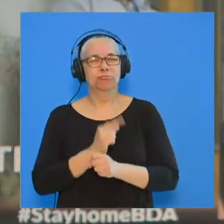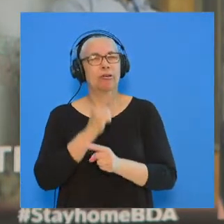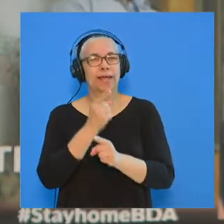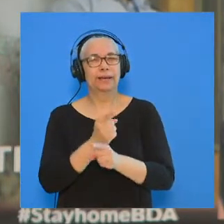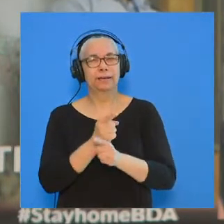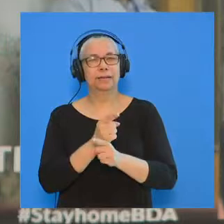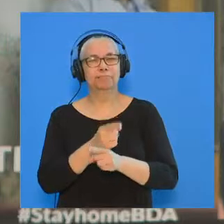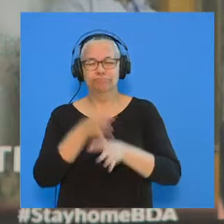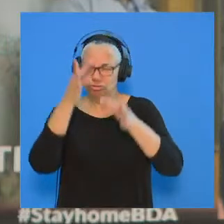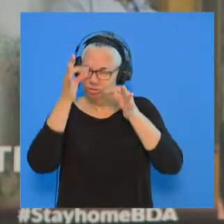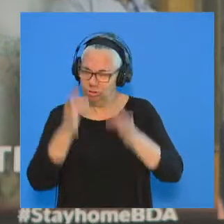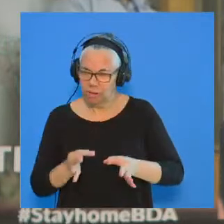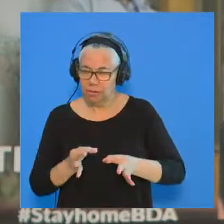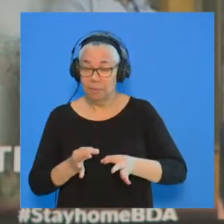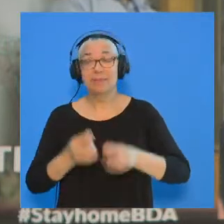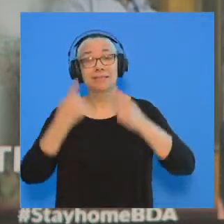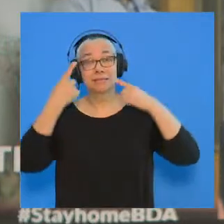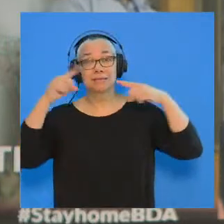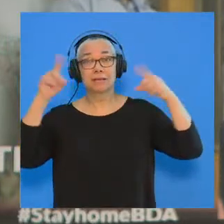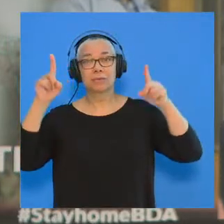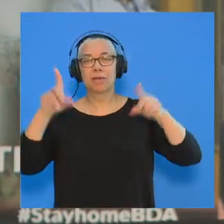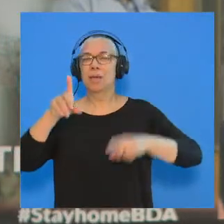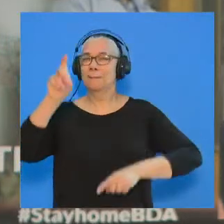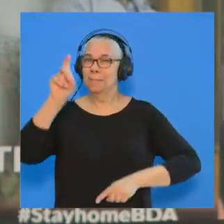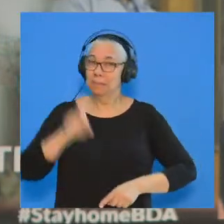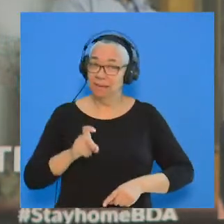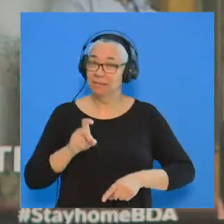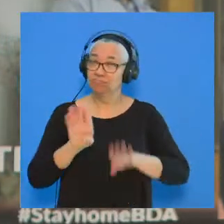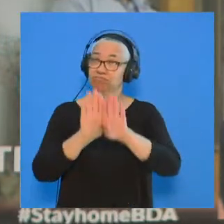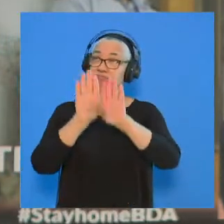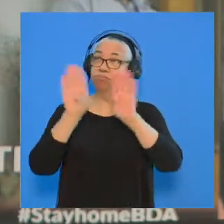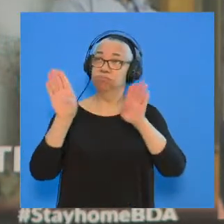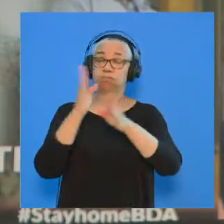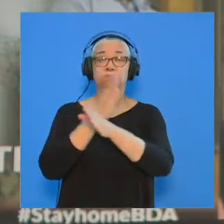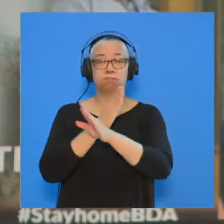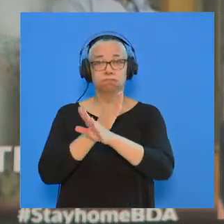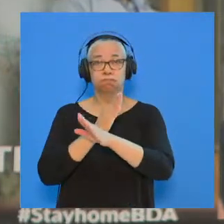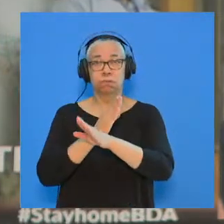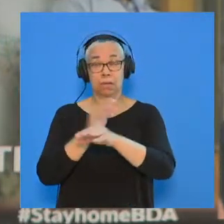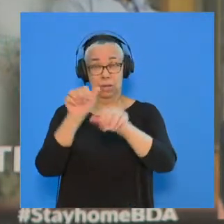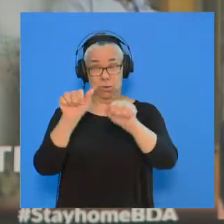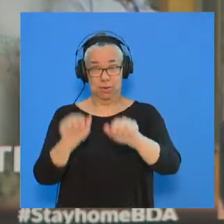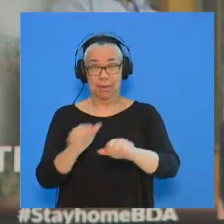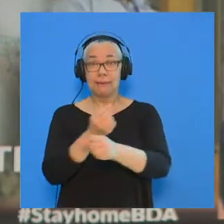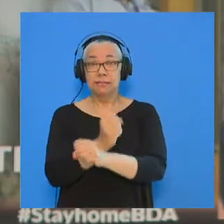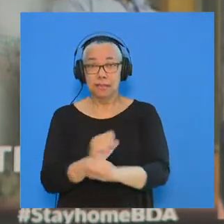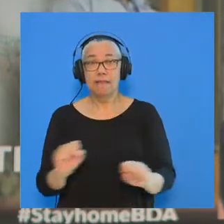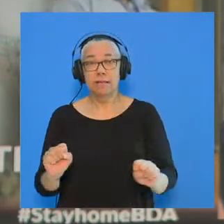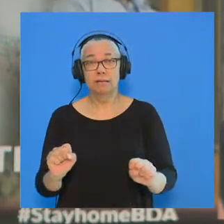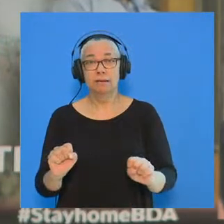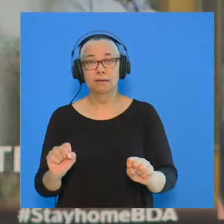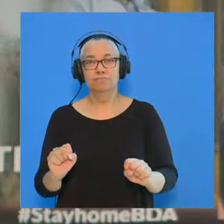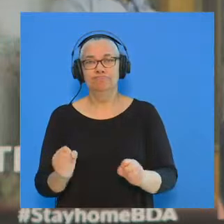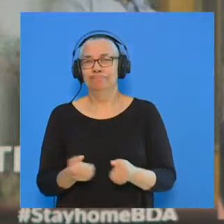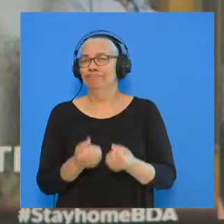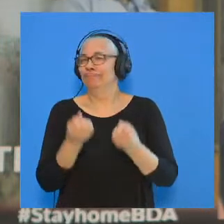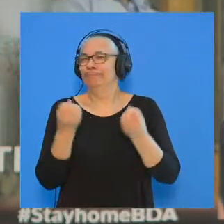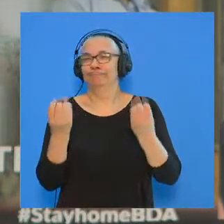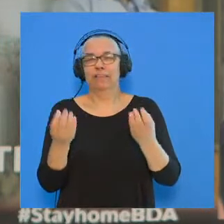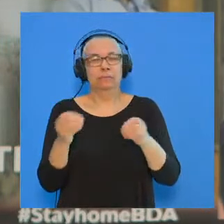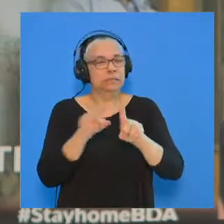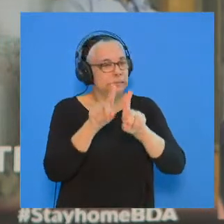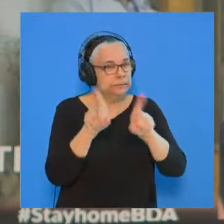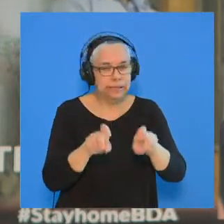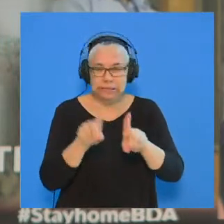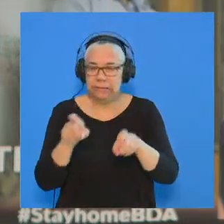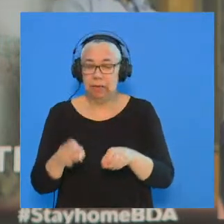a success of it. We must reopen our borders. We have the capacity to do it safely. We have a number of different testing